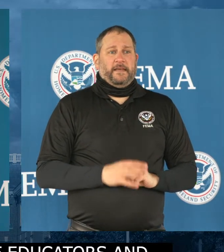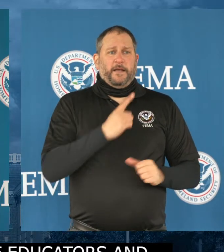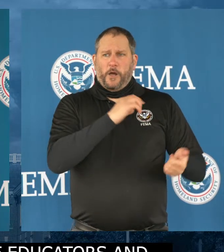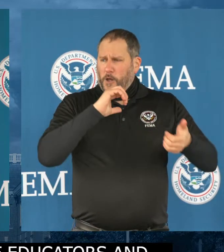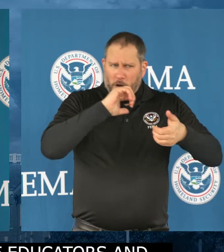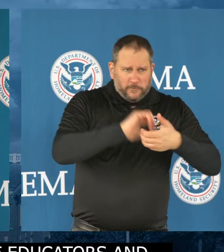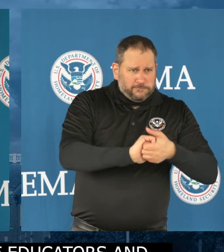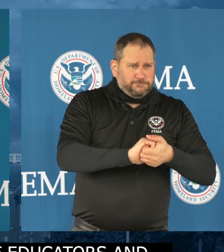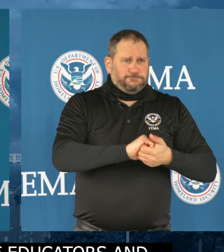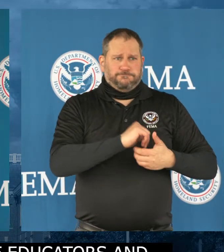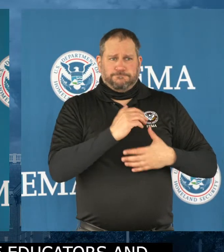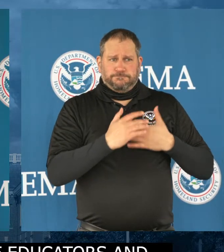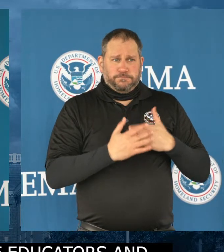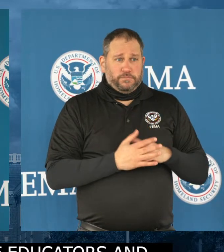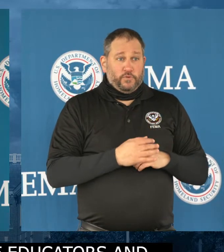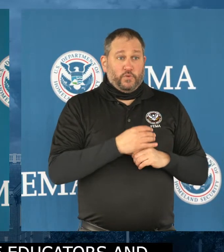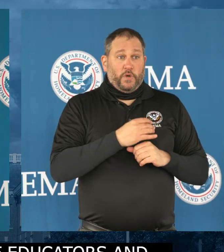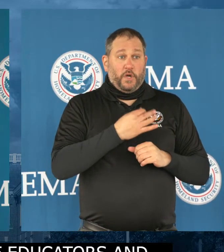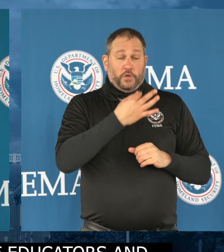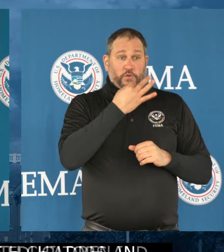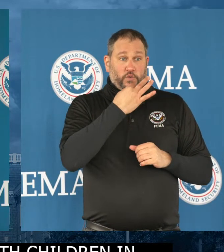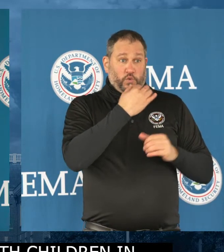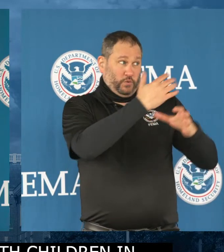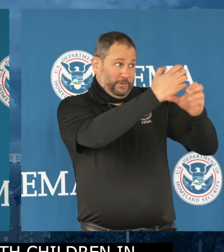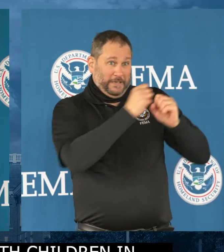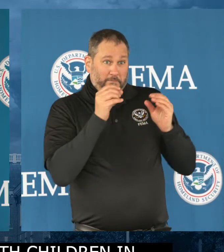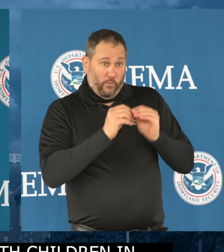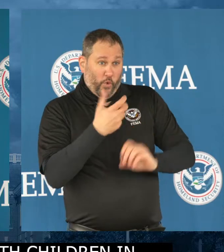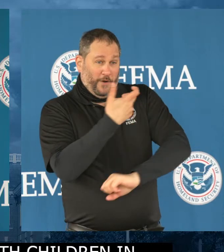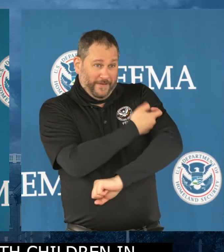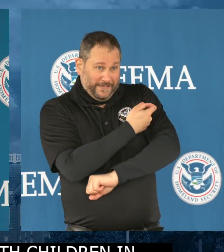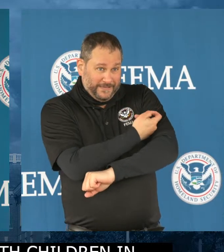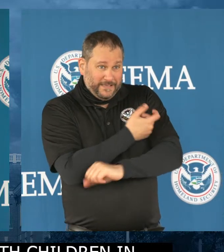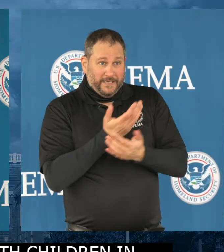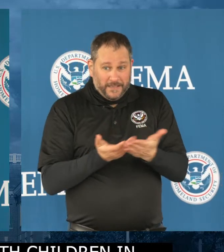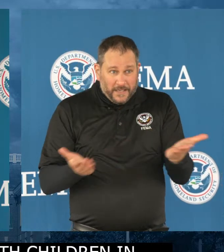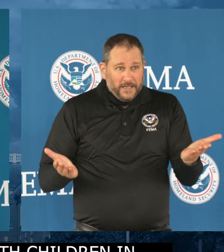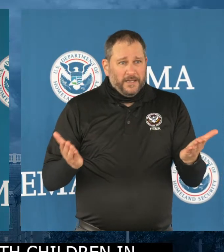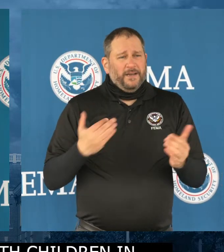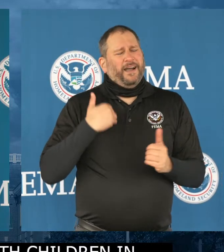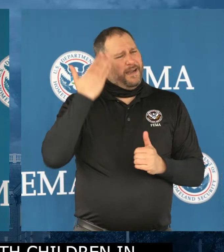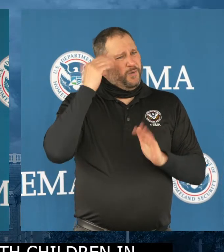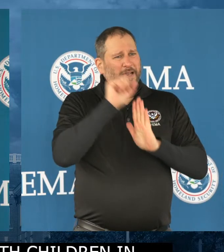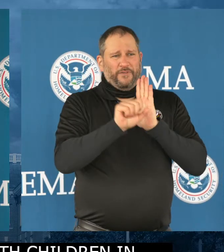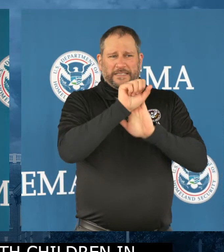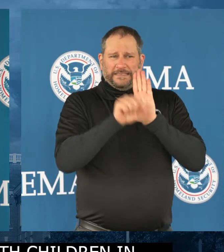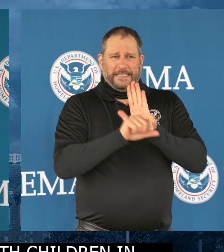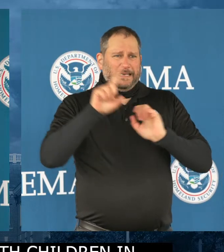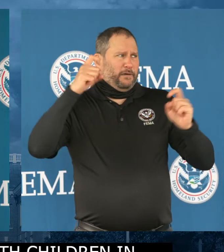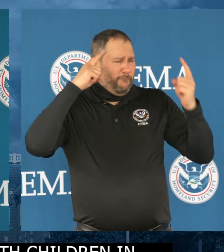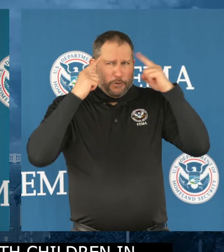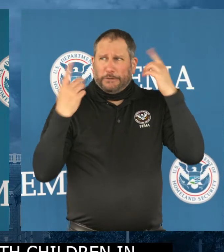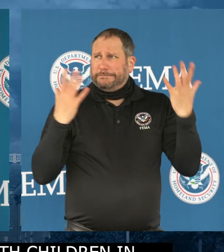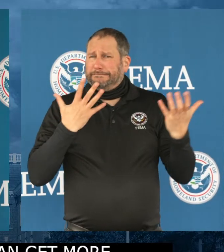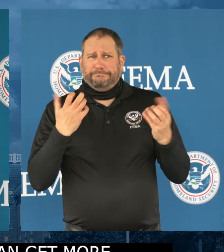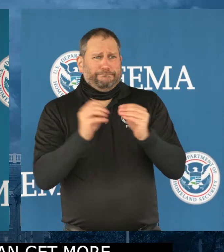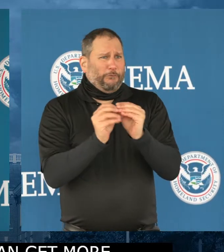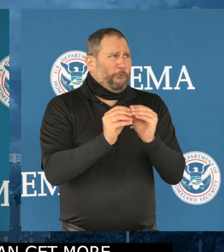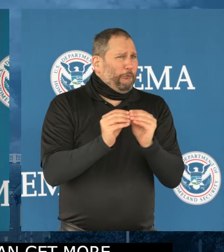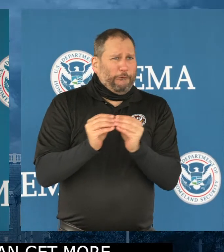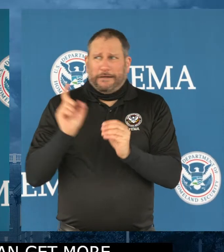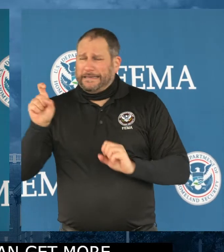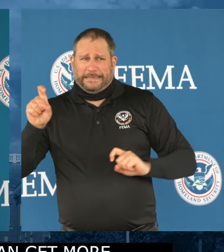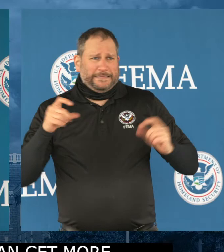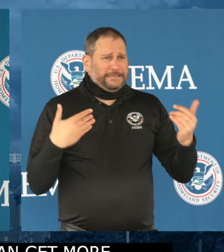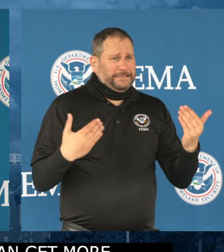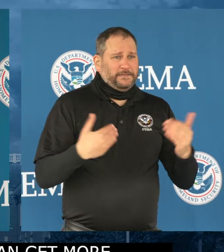we can get more supply, I know every state, every governor's looking for more. That's why the J&J thing would be a big boost for